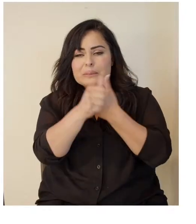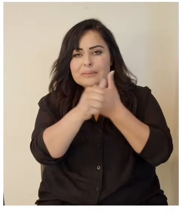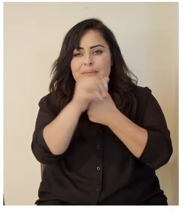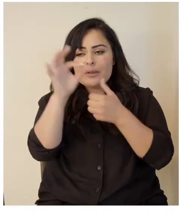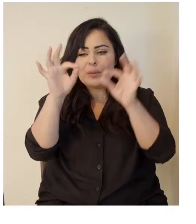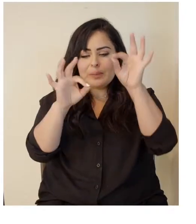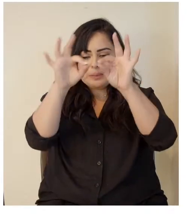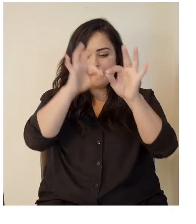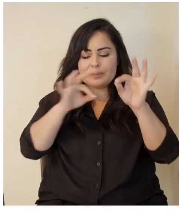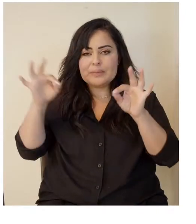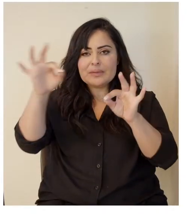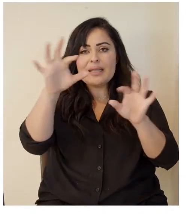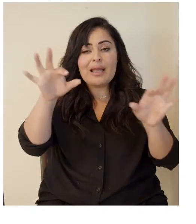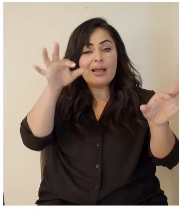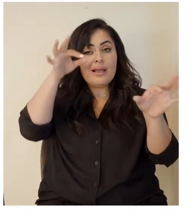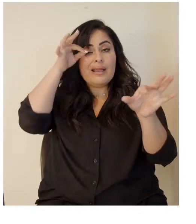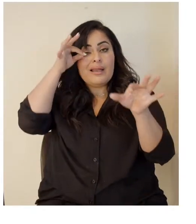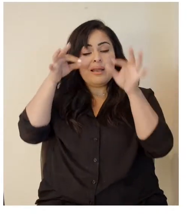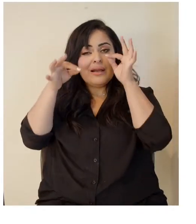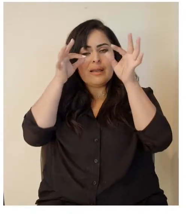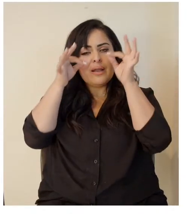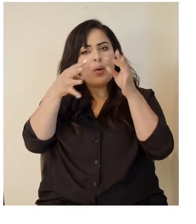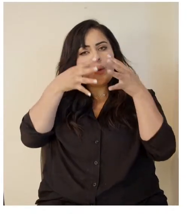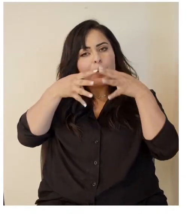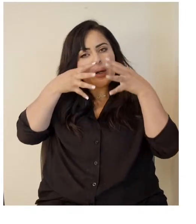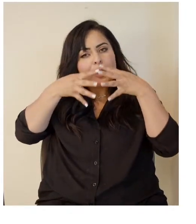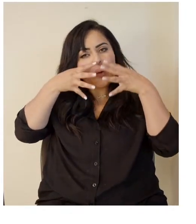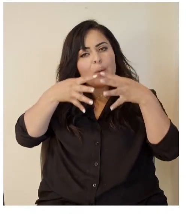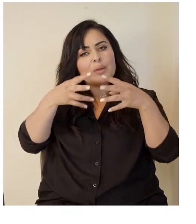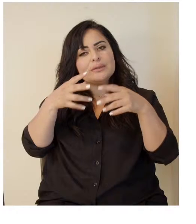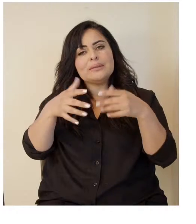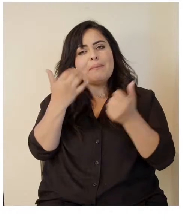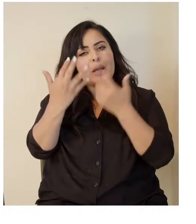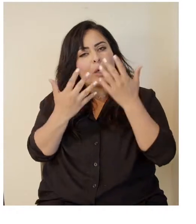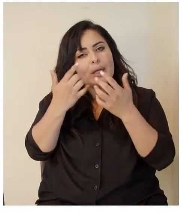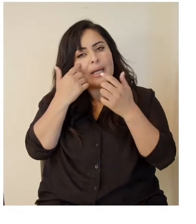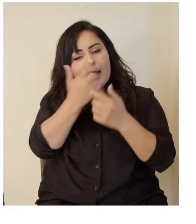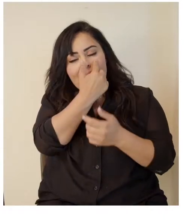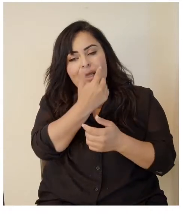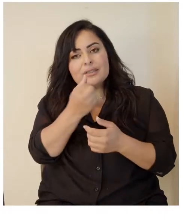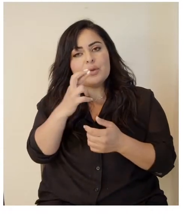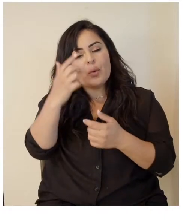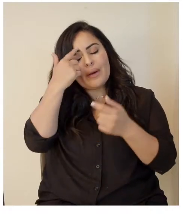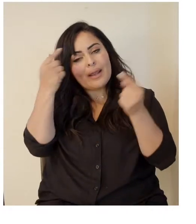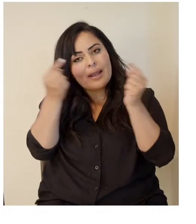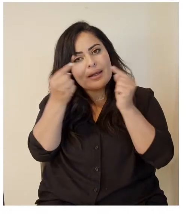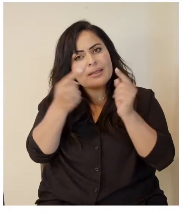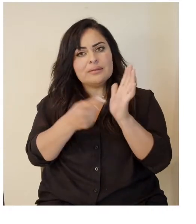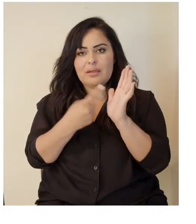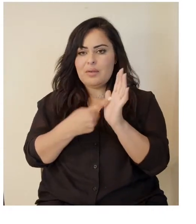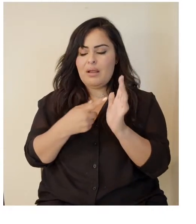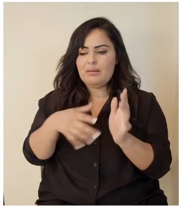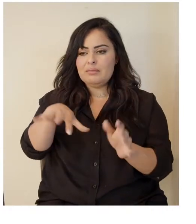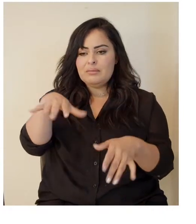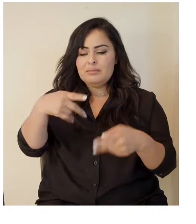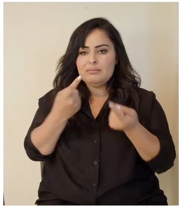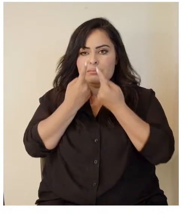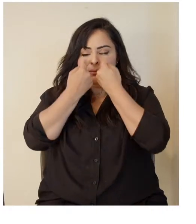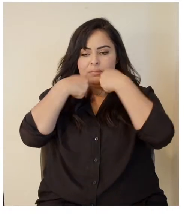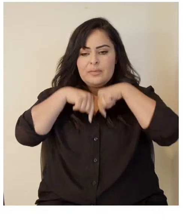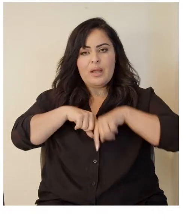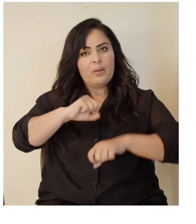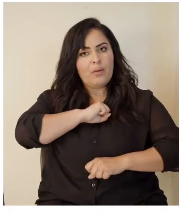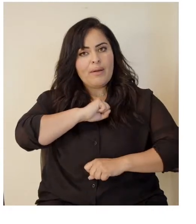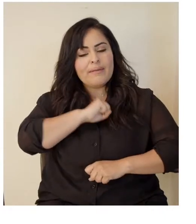that burning in your eyes, the runny nose, the scratchy throat, the headaches, and sometimes cough. But people who